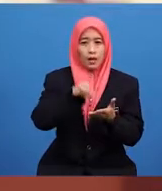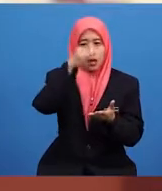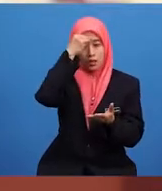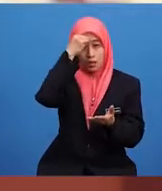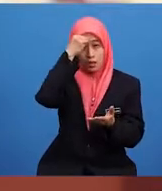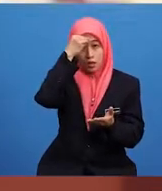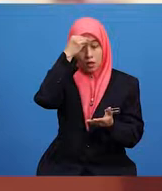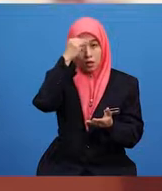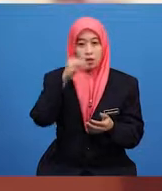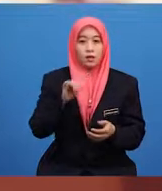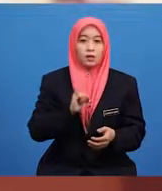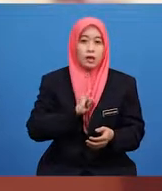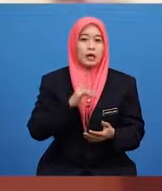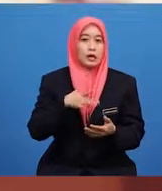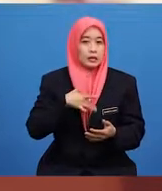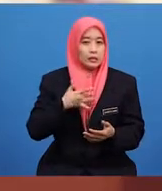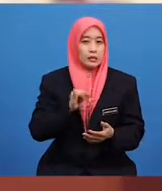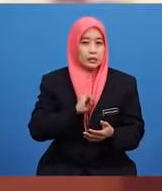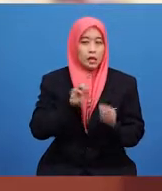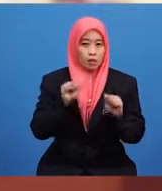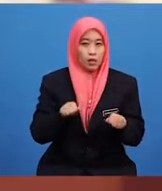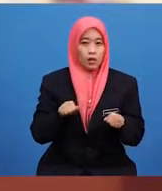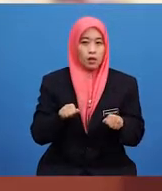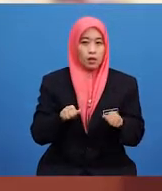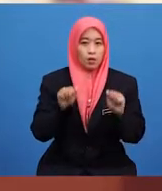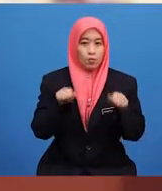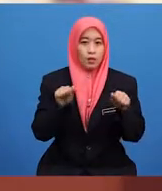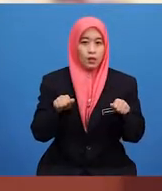I think I can. Can we play a game?